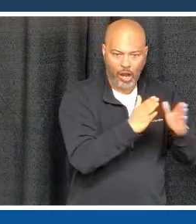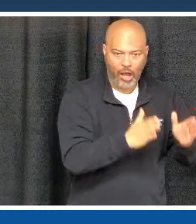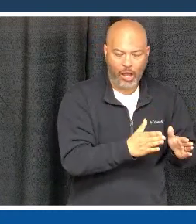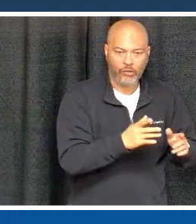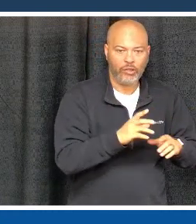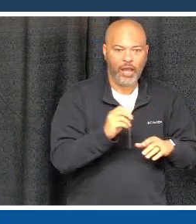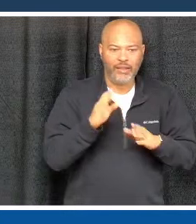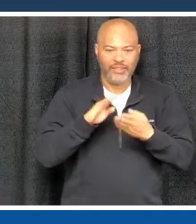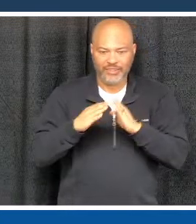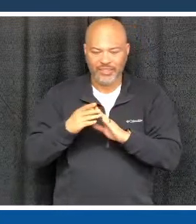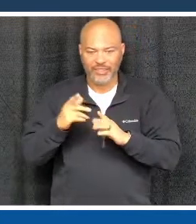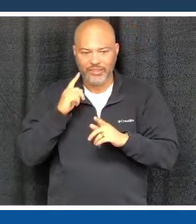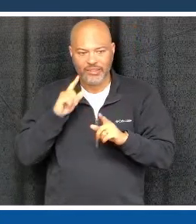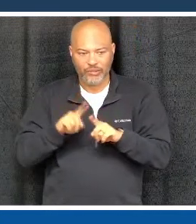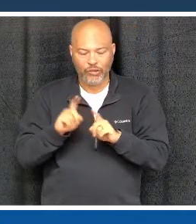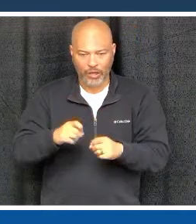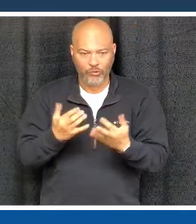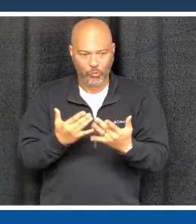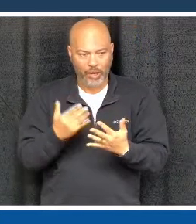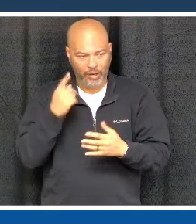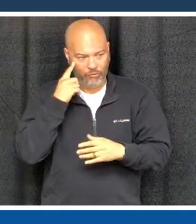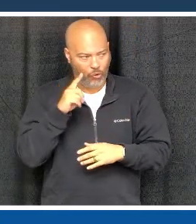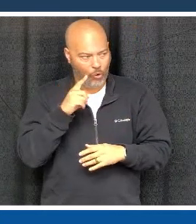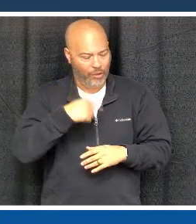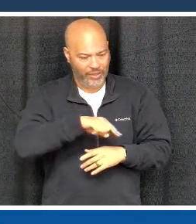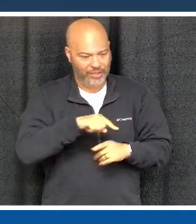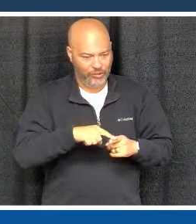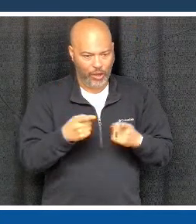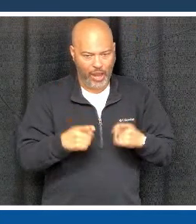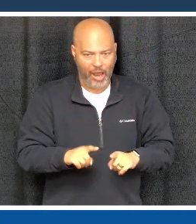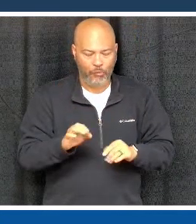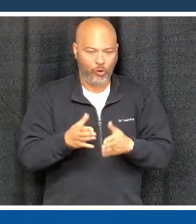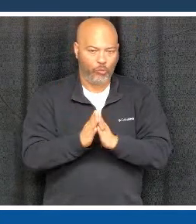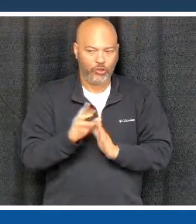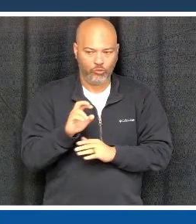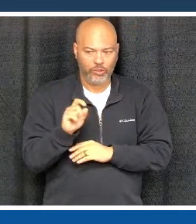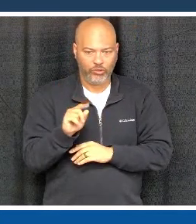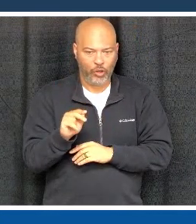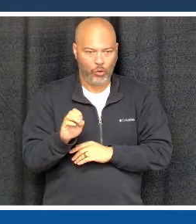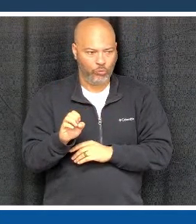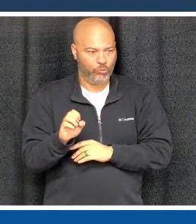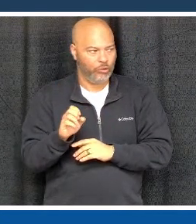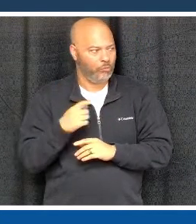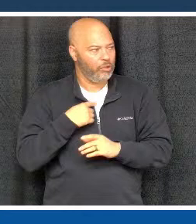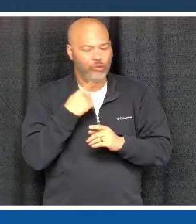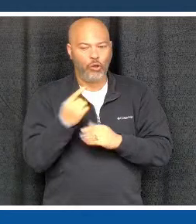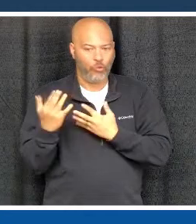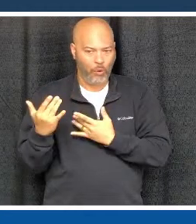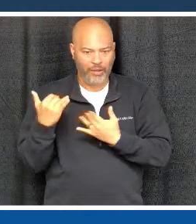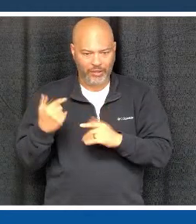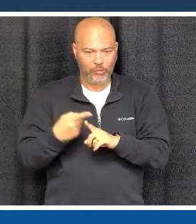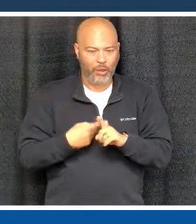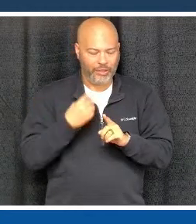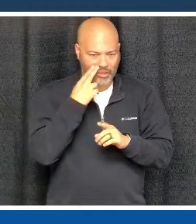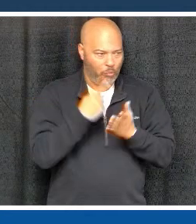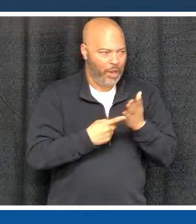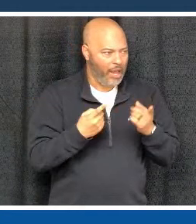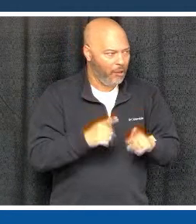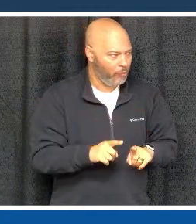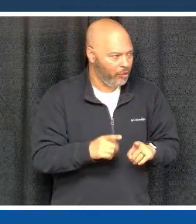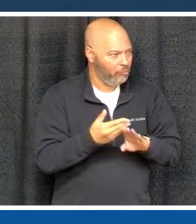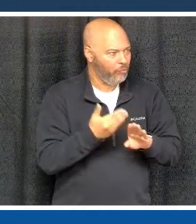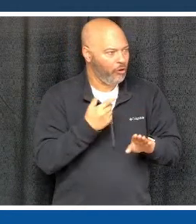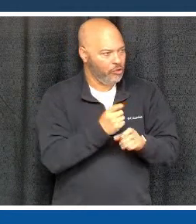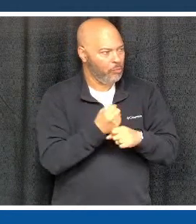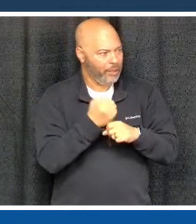sister in the city right now has to wait for either this to happen or request a rezoning. We told her to wait this month and see what happens